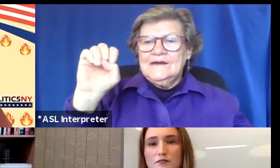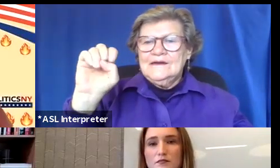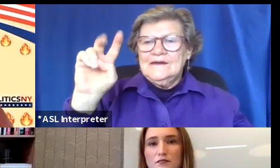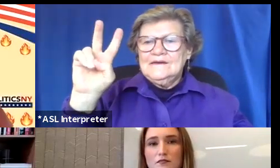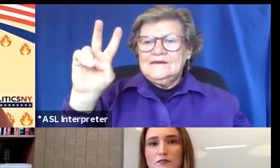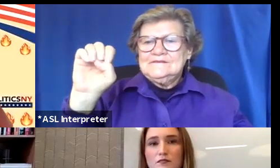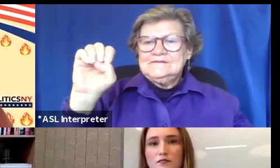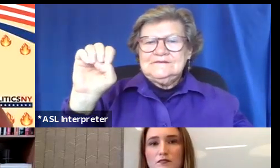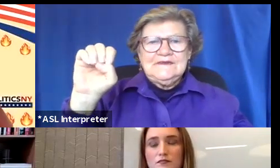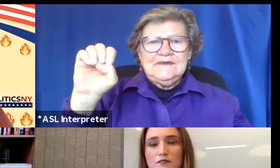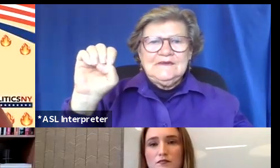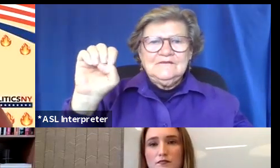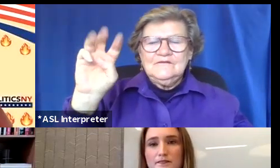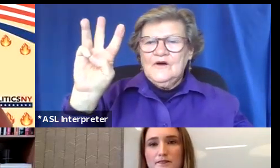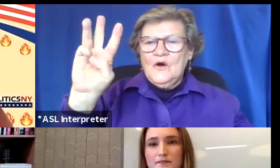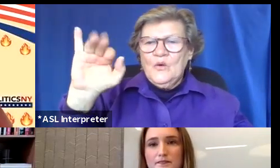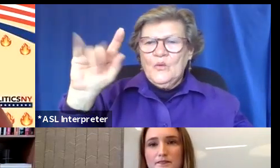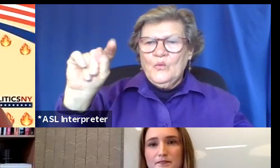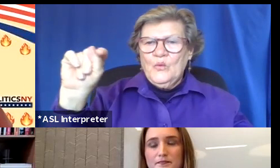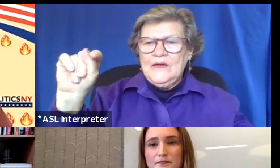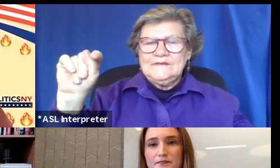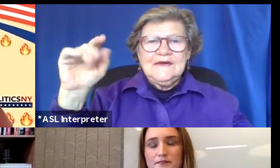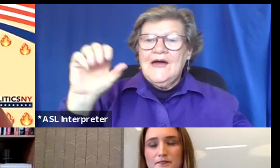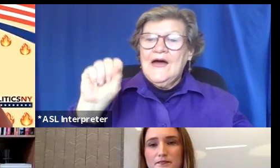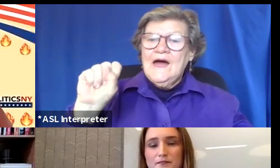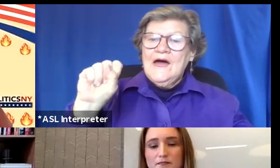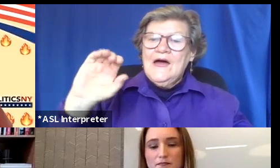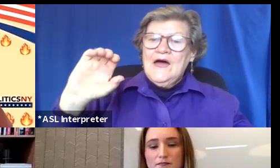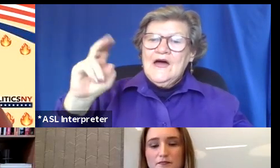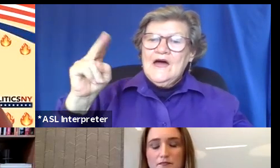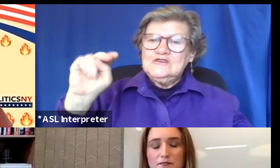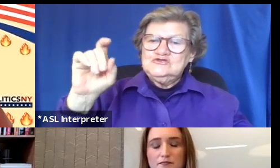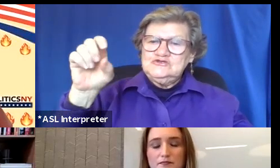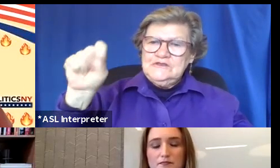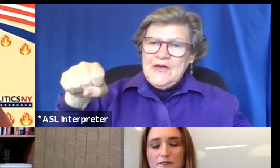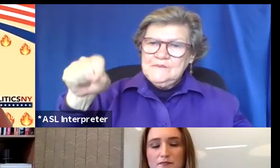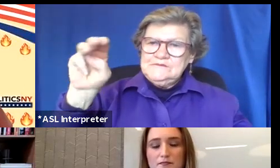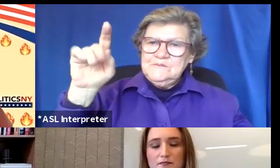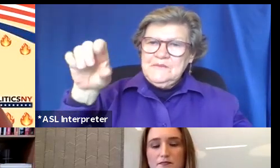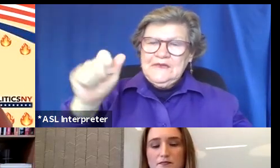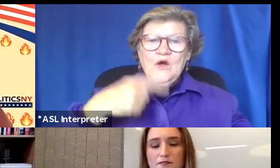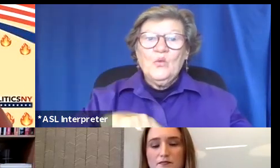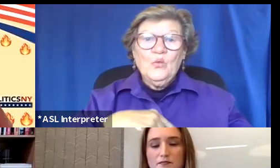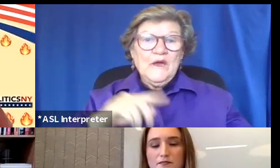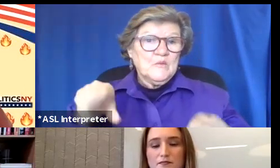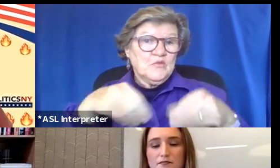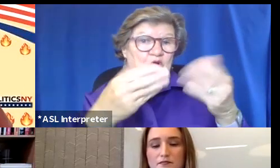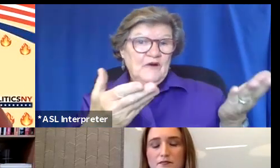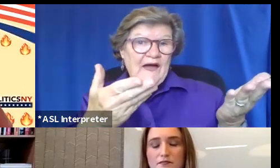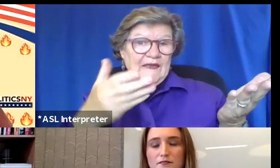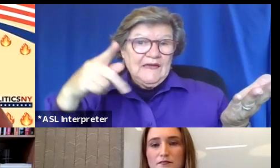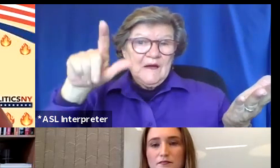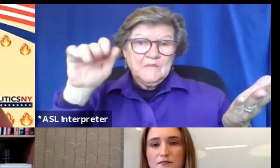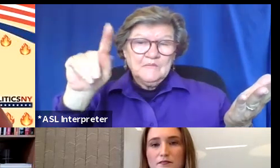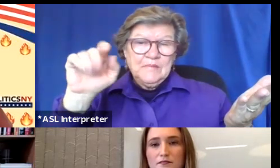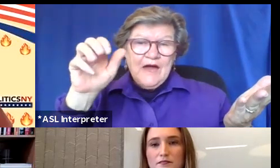PoliticsNY team. Schneps Media is the only media outlet providing a platform for every single New York City Council